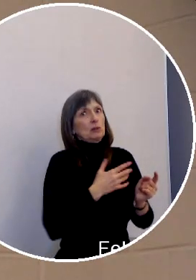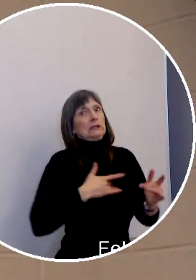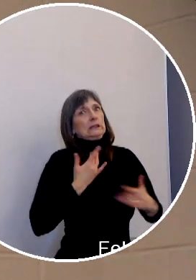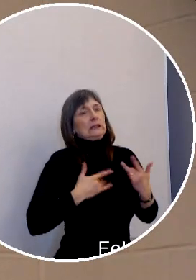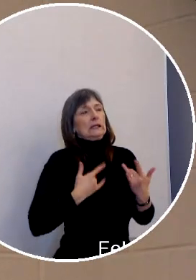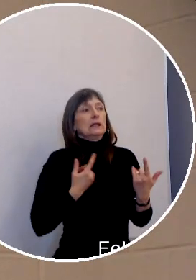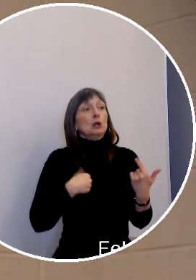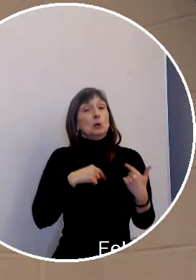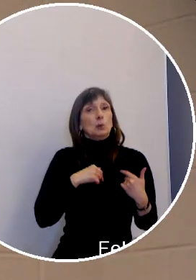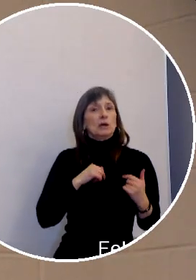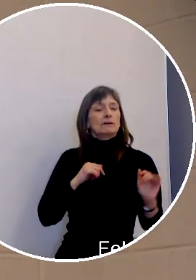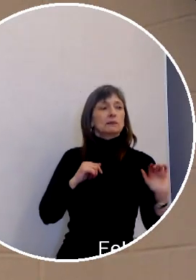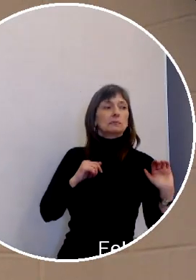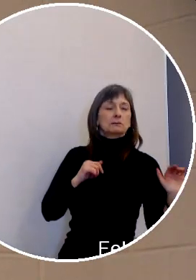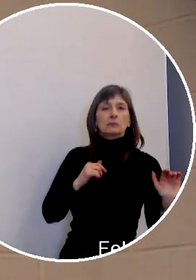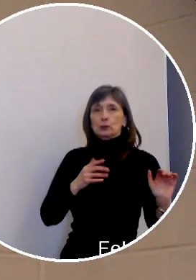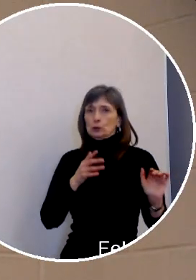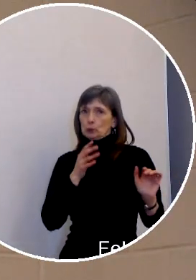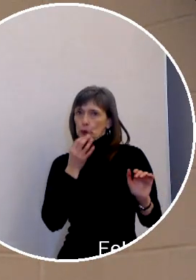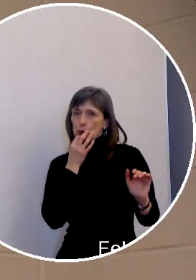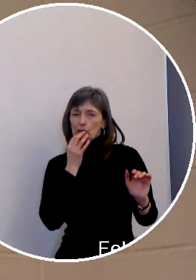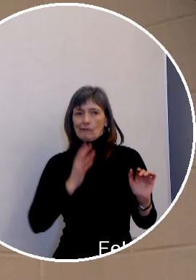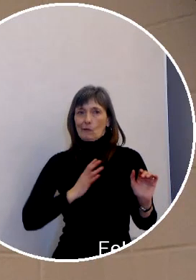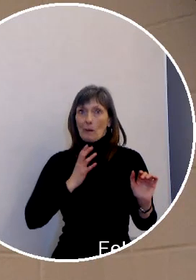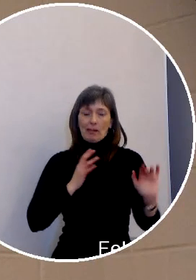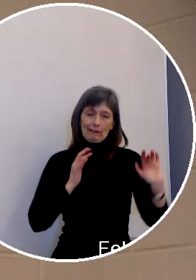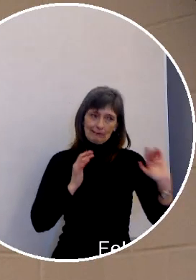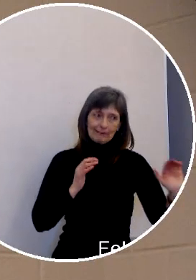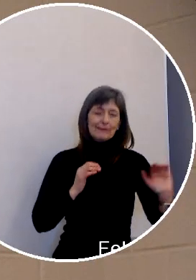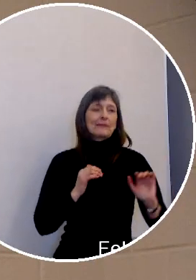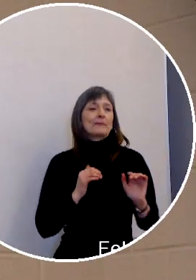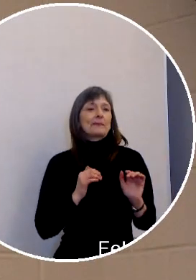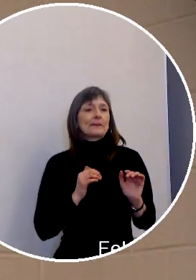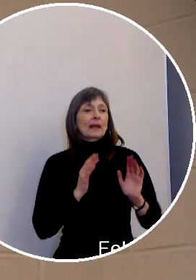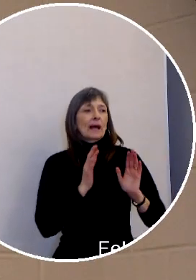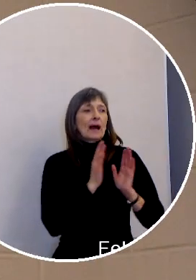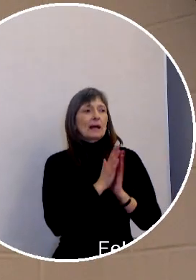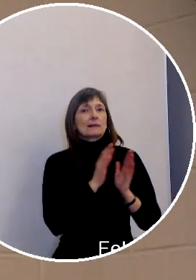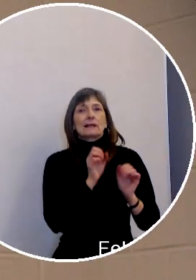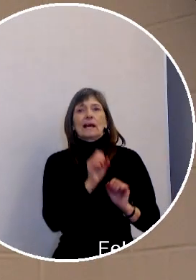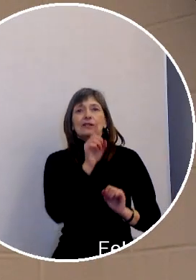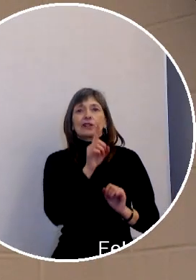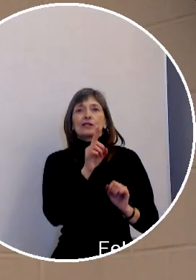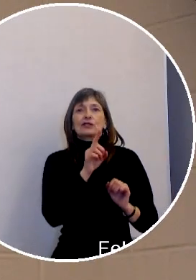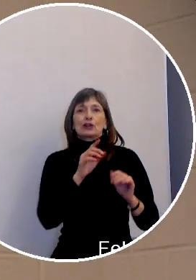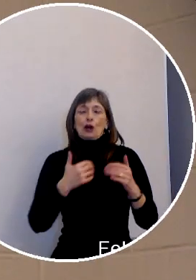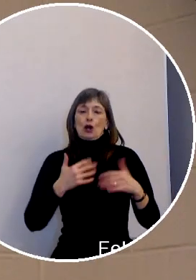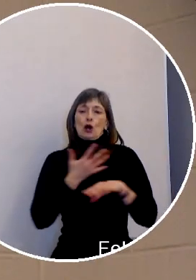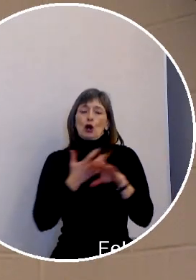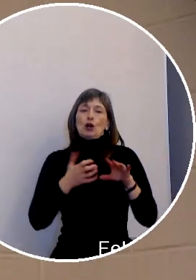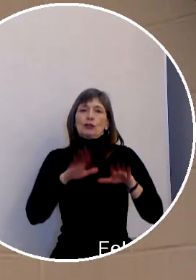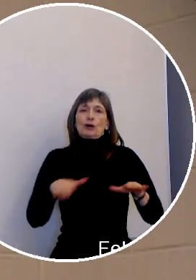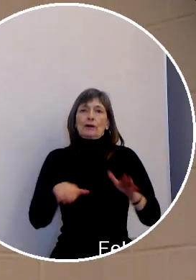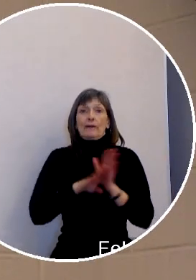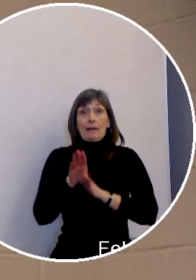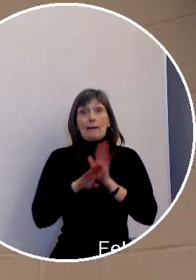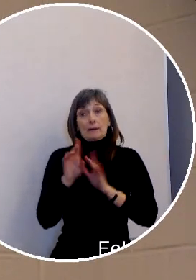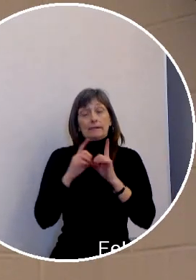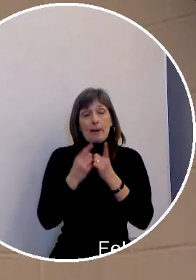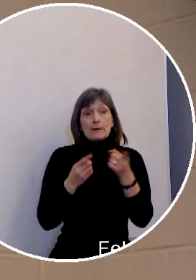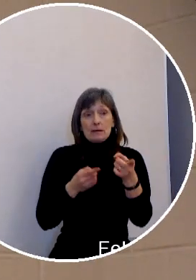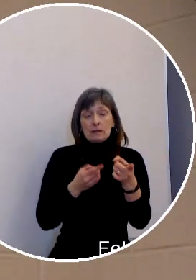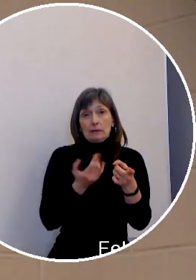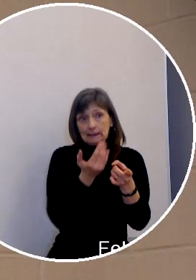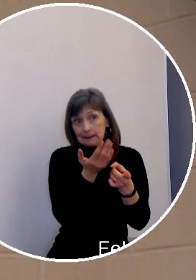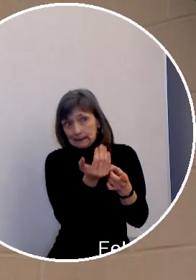out informally and soon to be formally to the Education and Early Childhood Development, our